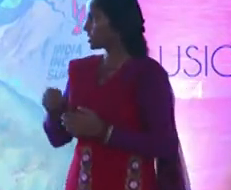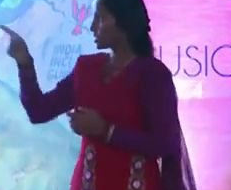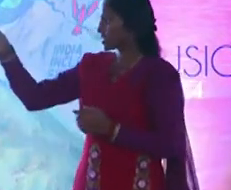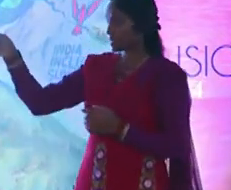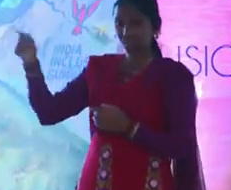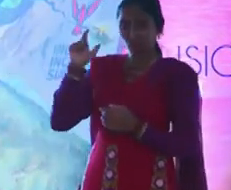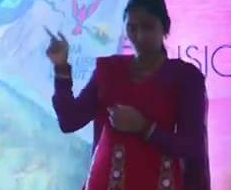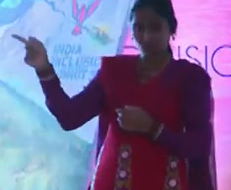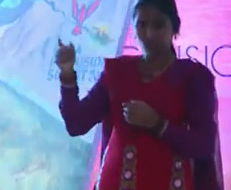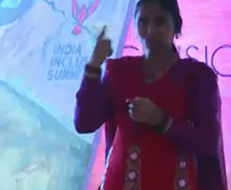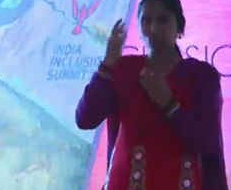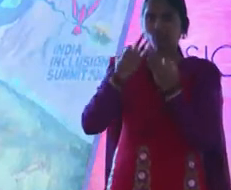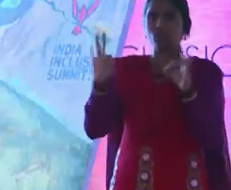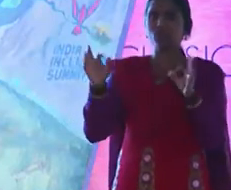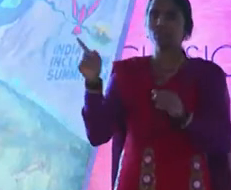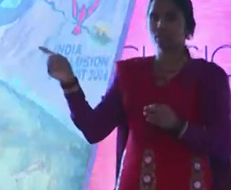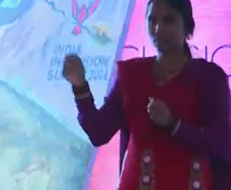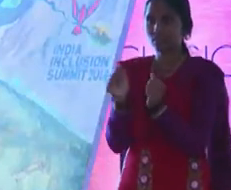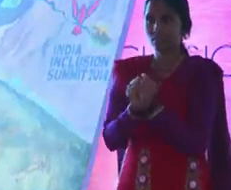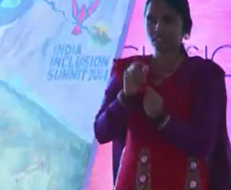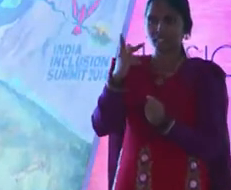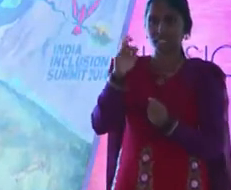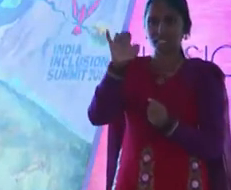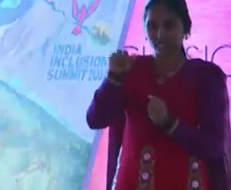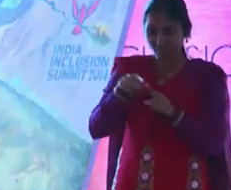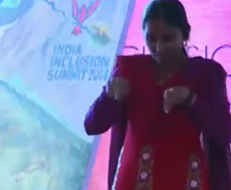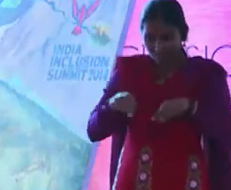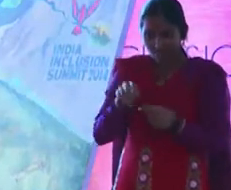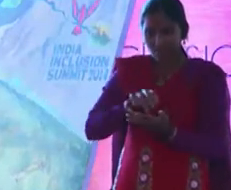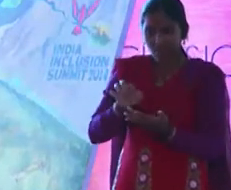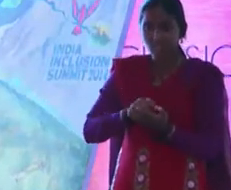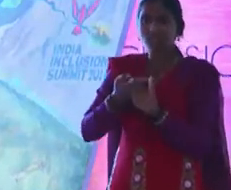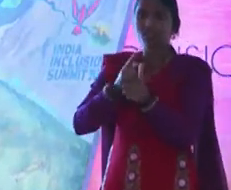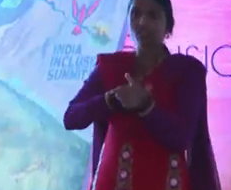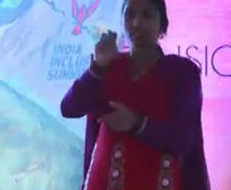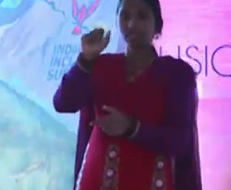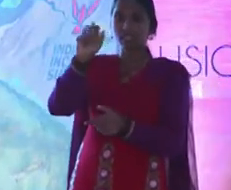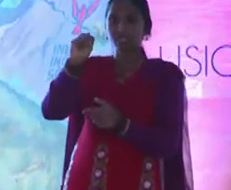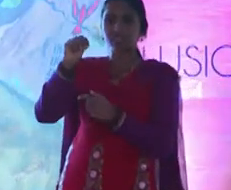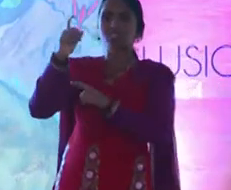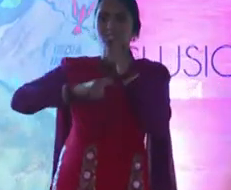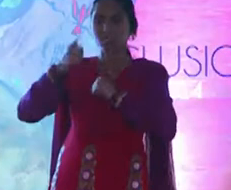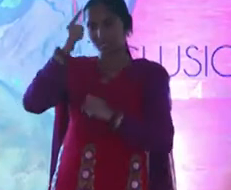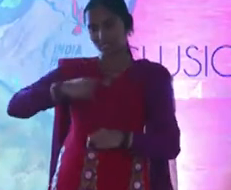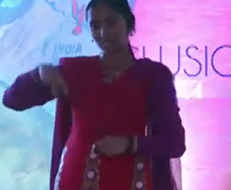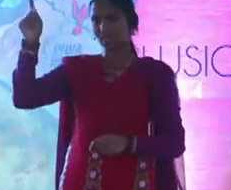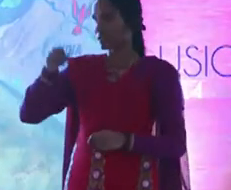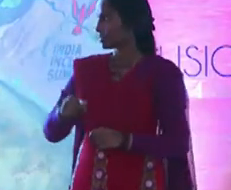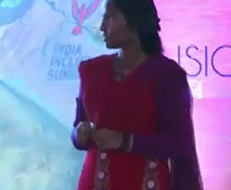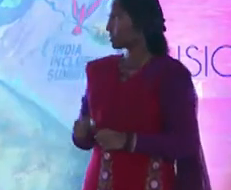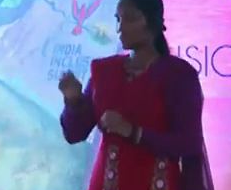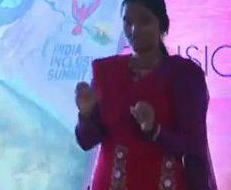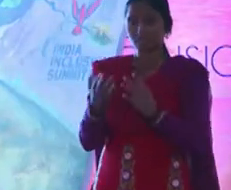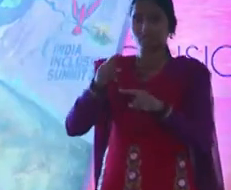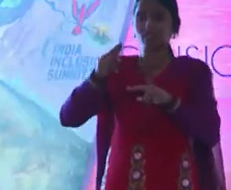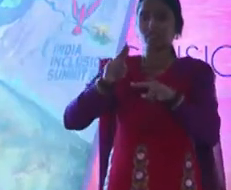is for free with a keyboard. And a smartphone from Samsung India is what we have started to give on the 14th of